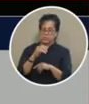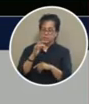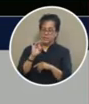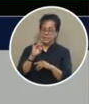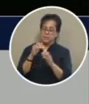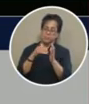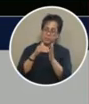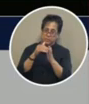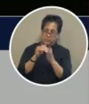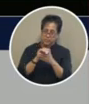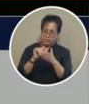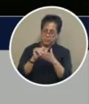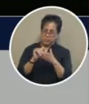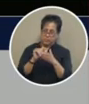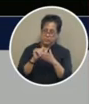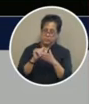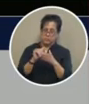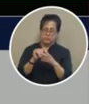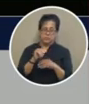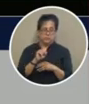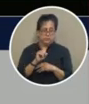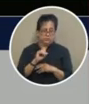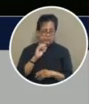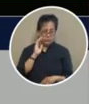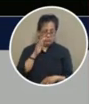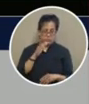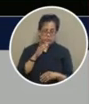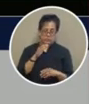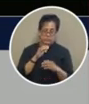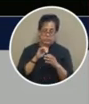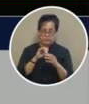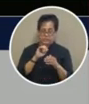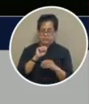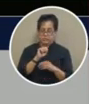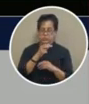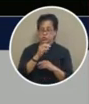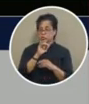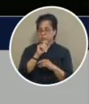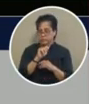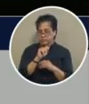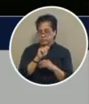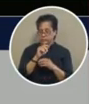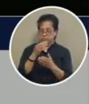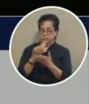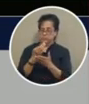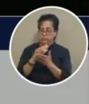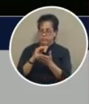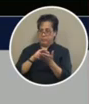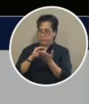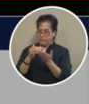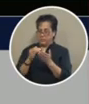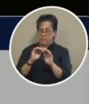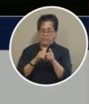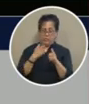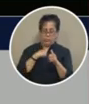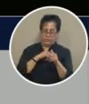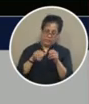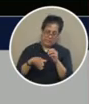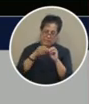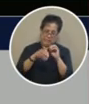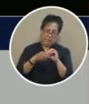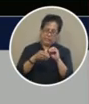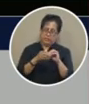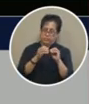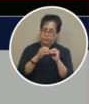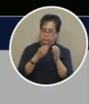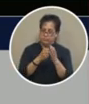million. So that's been a dramatic shift in the fund balance in terms of how we've added a lot more dollars